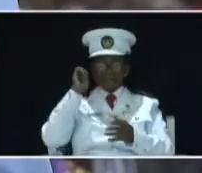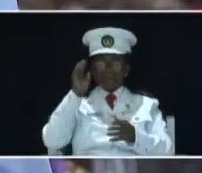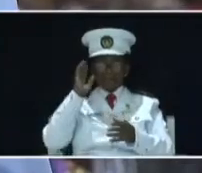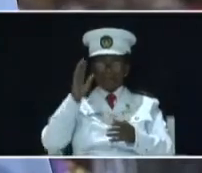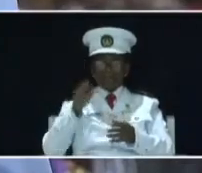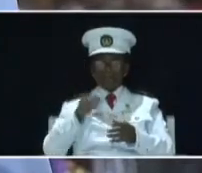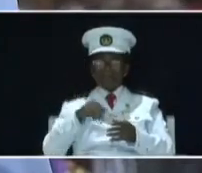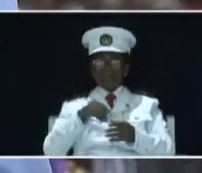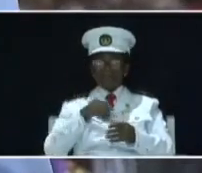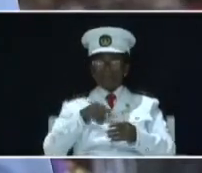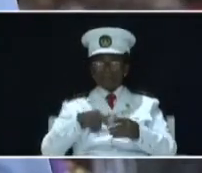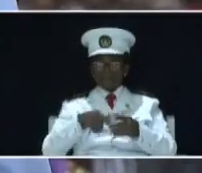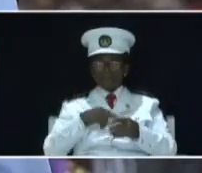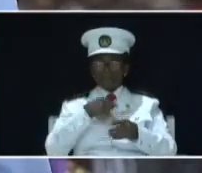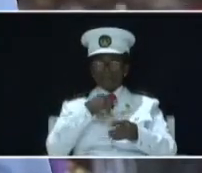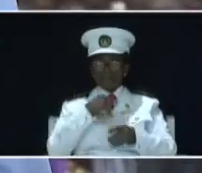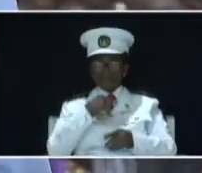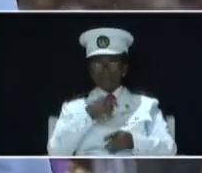to 30,